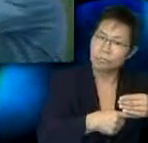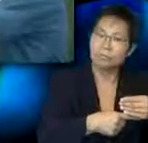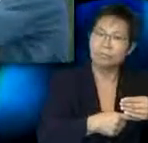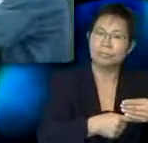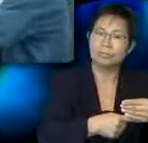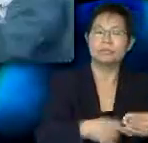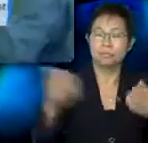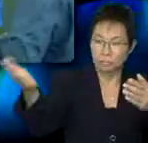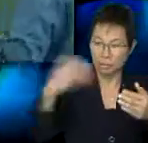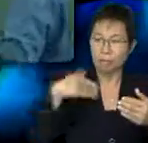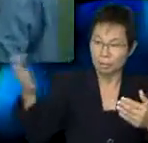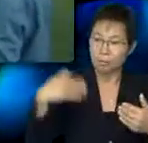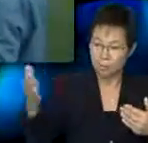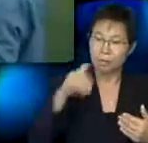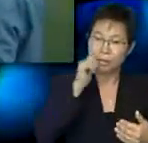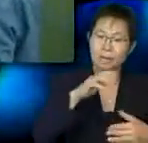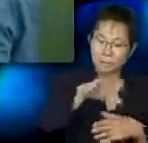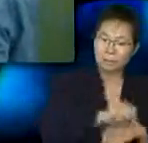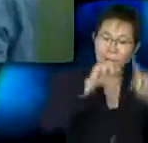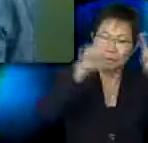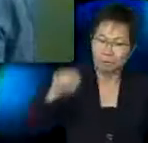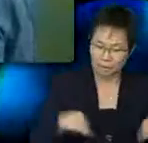good. Come here, girl. Come here. Come and take the card.